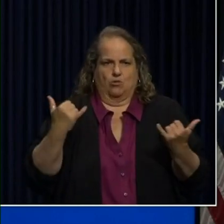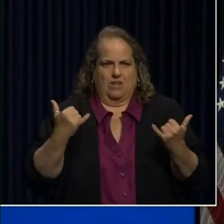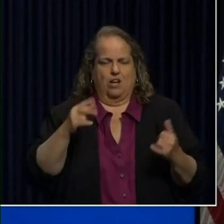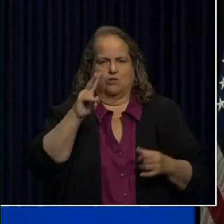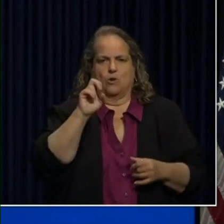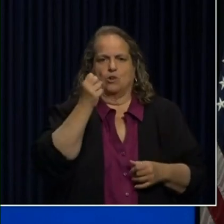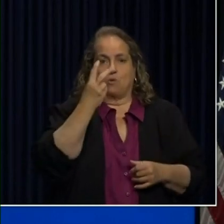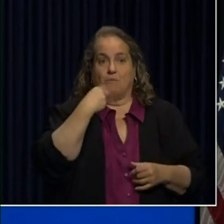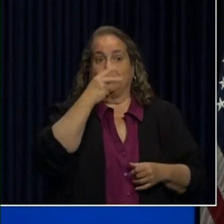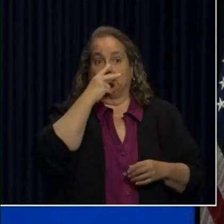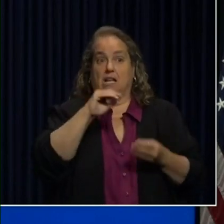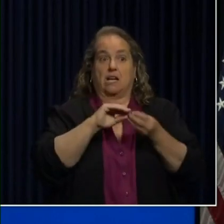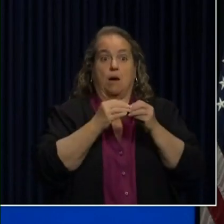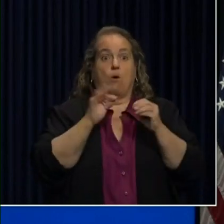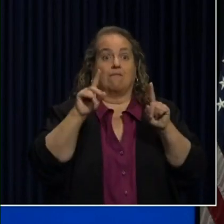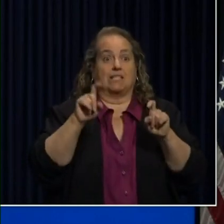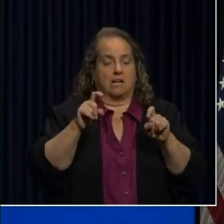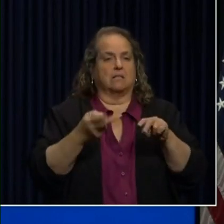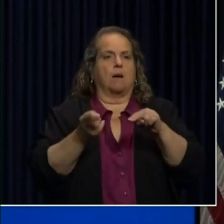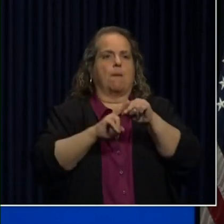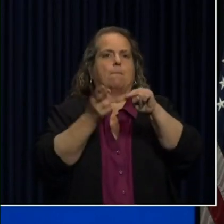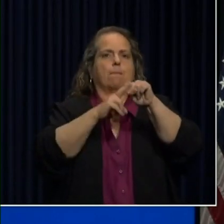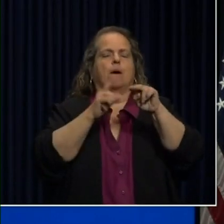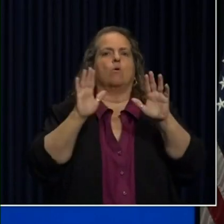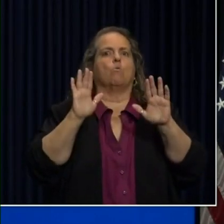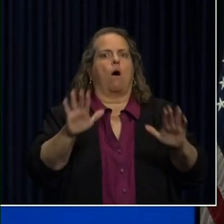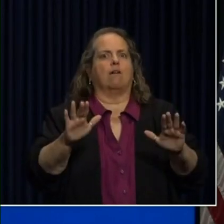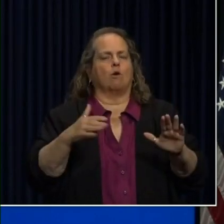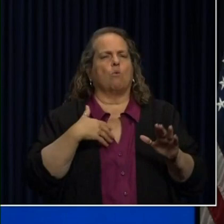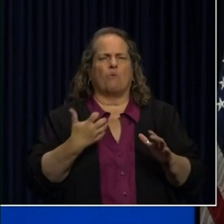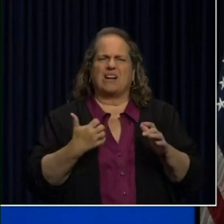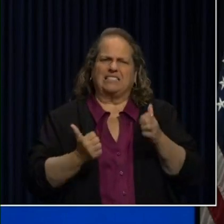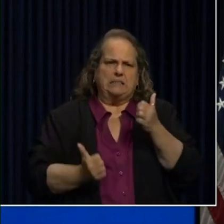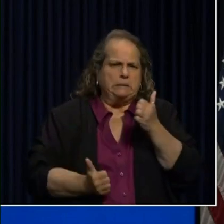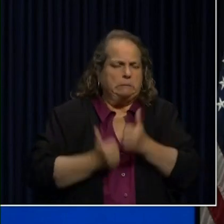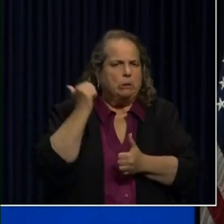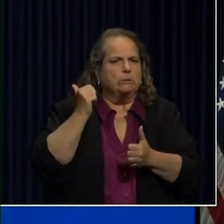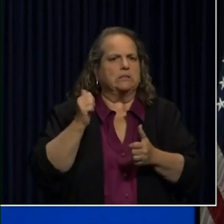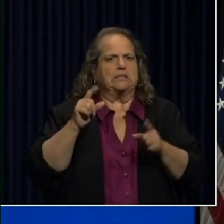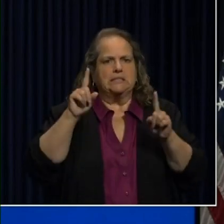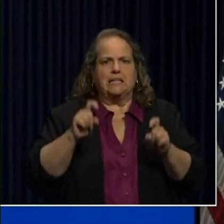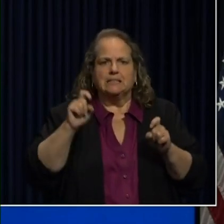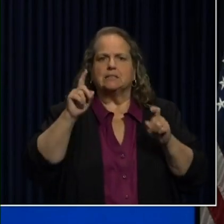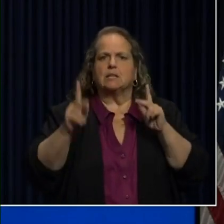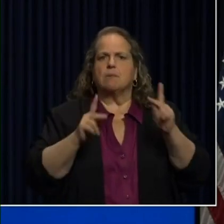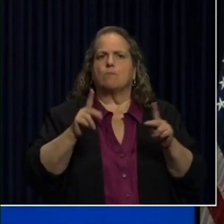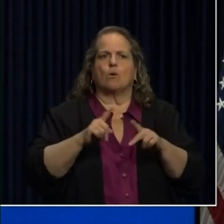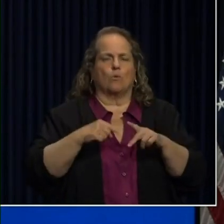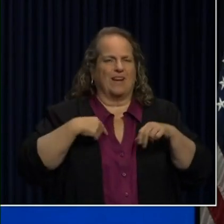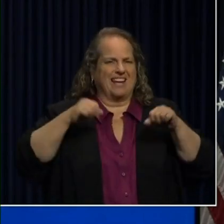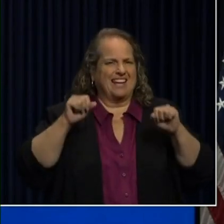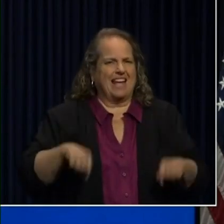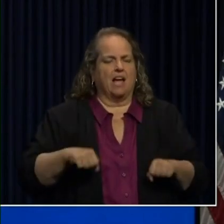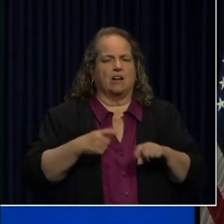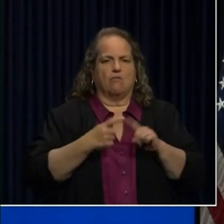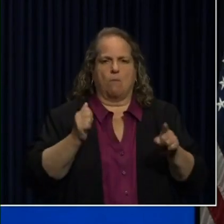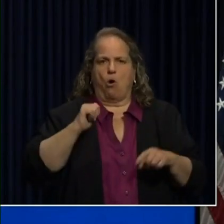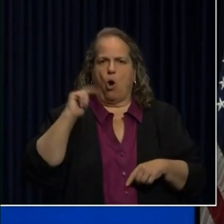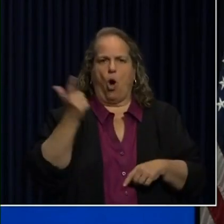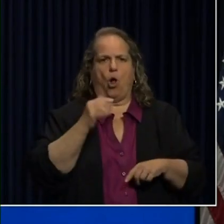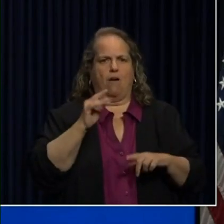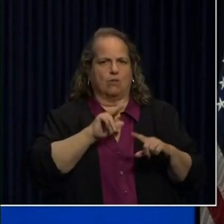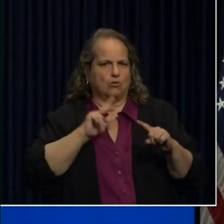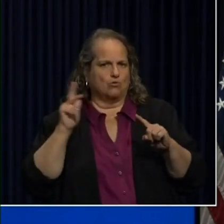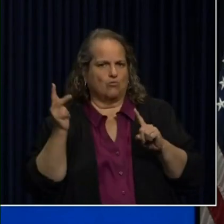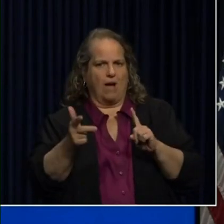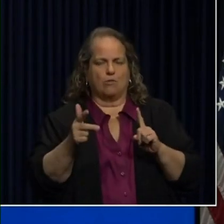going up. That's a real positive. We want to get the most tests that we can out of all of these facilities. So